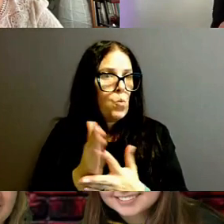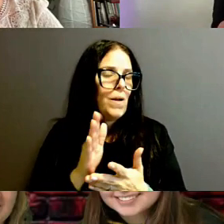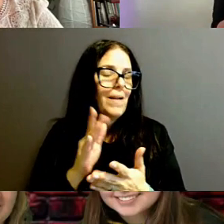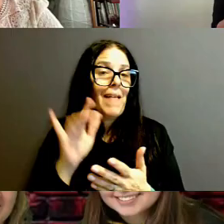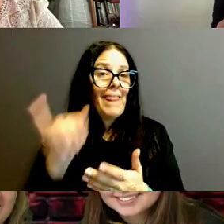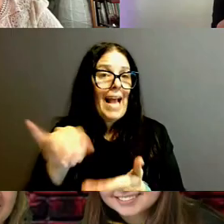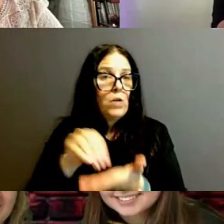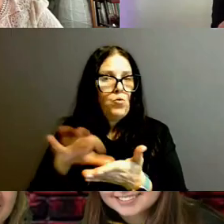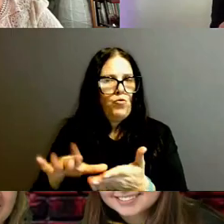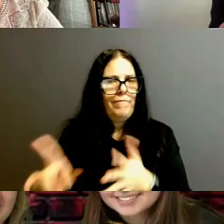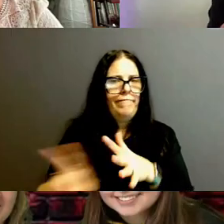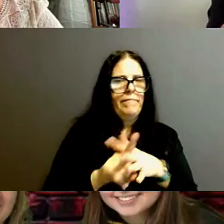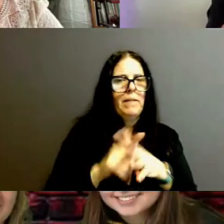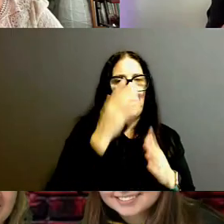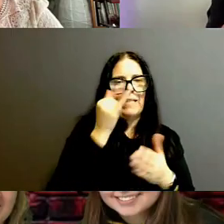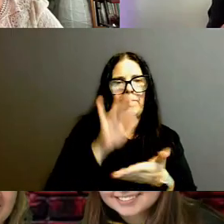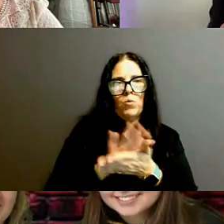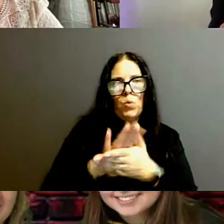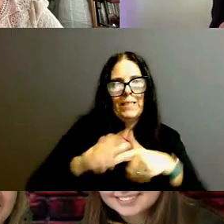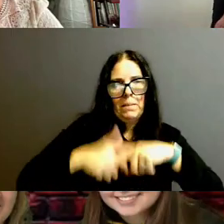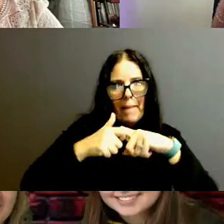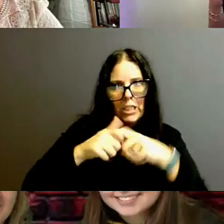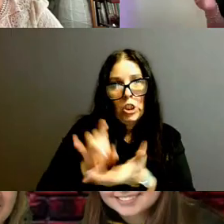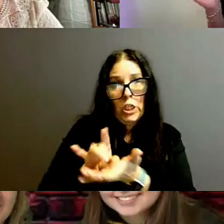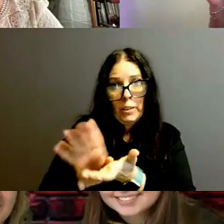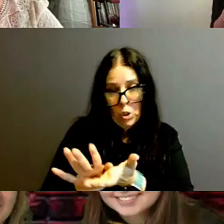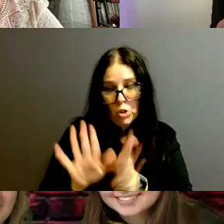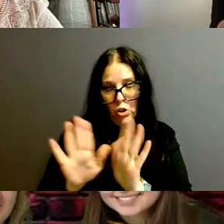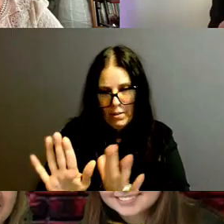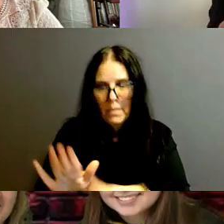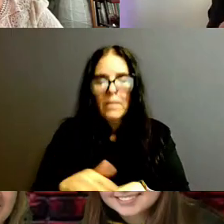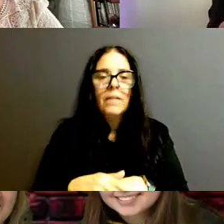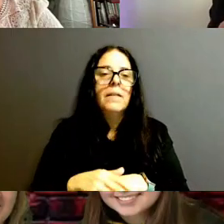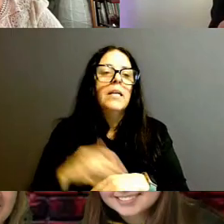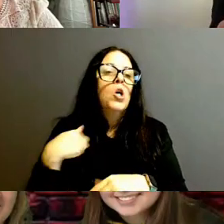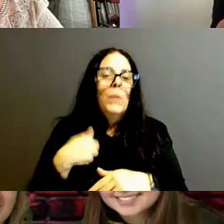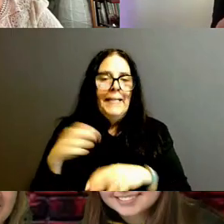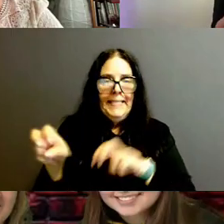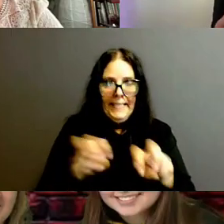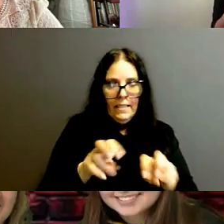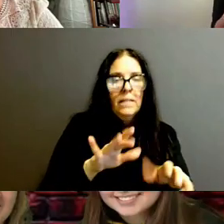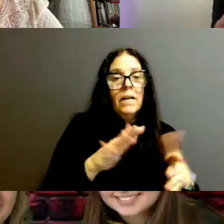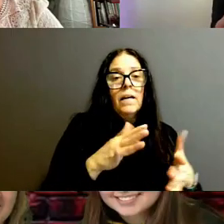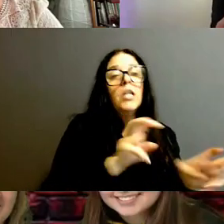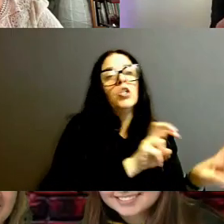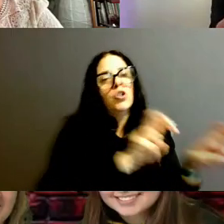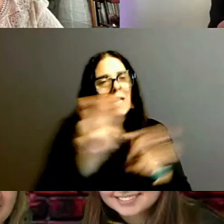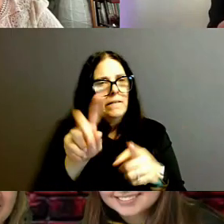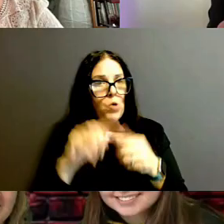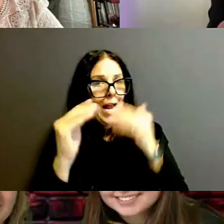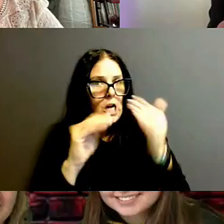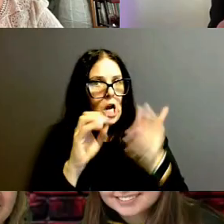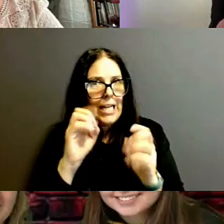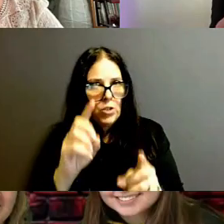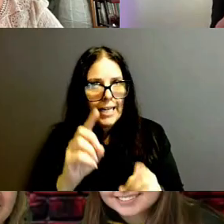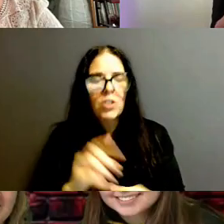expulsion. And then we transferred her to adult ed. She